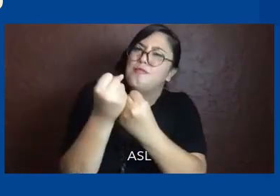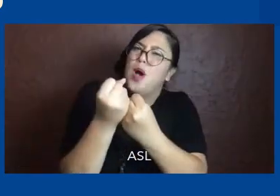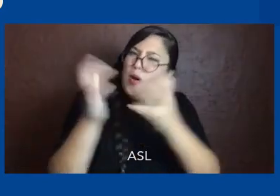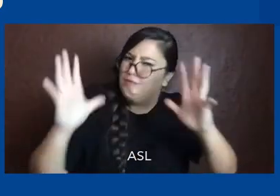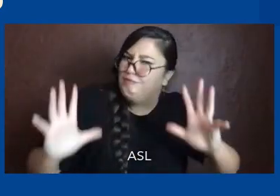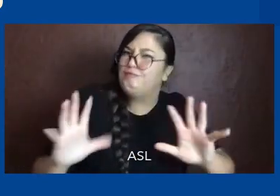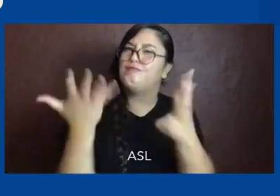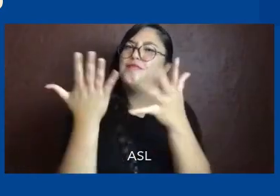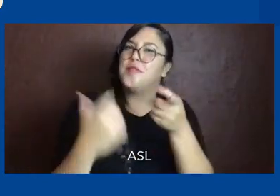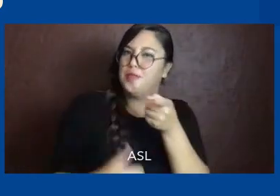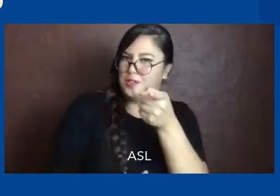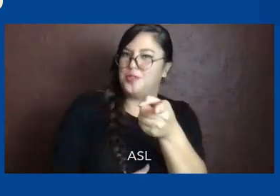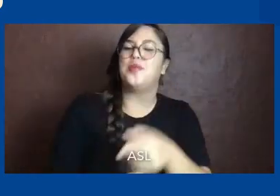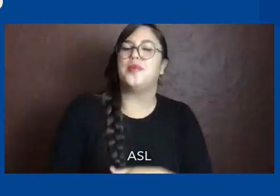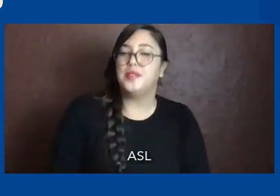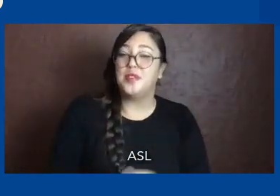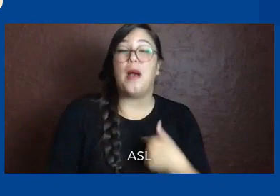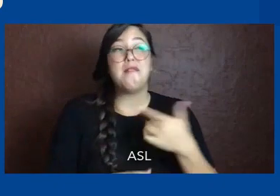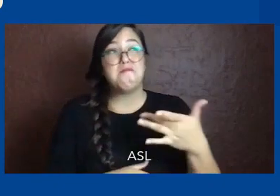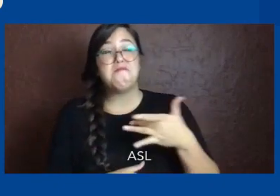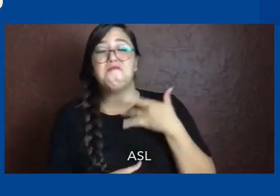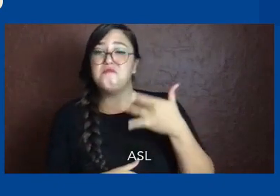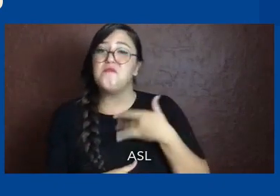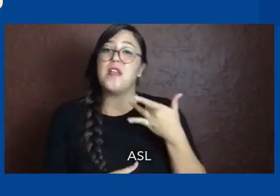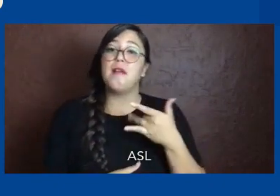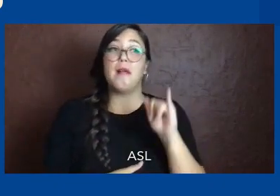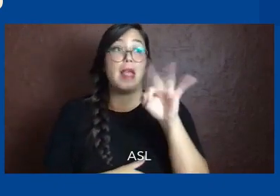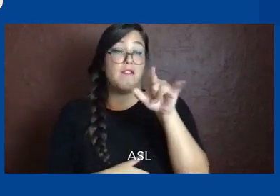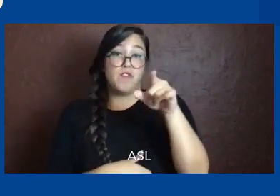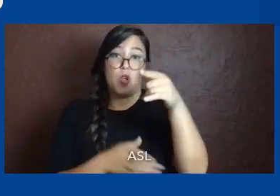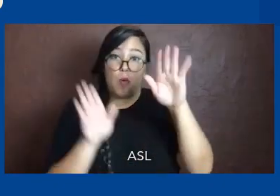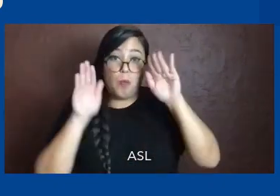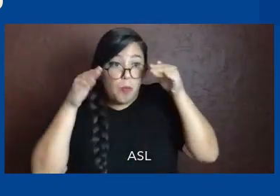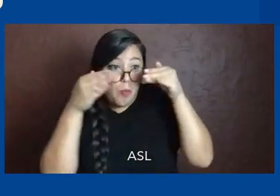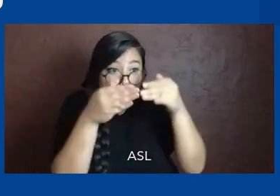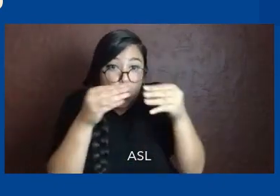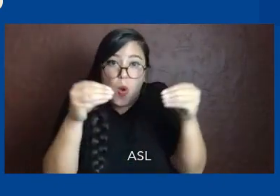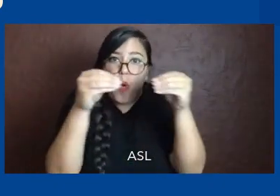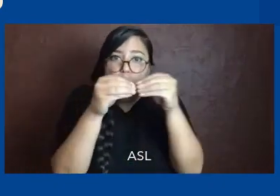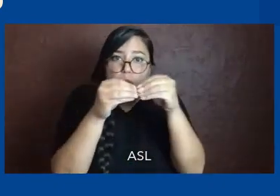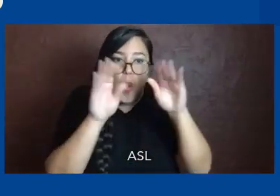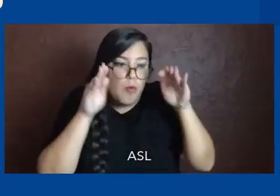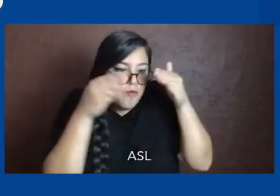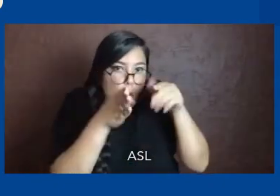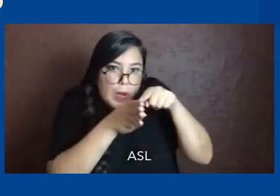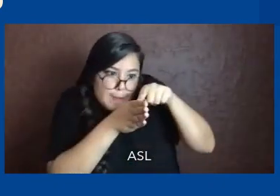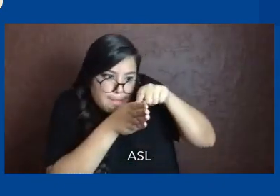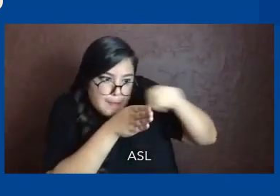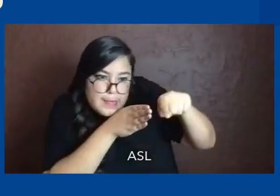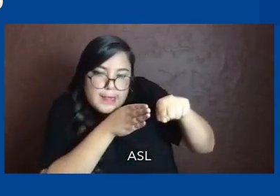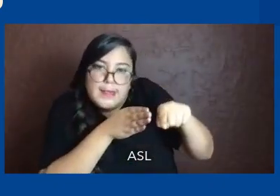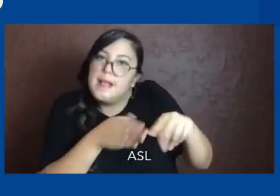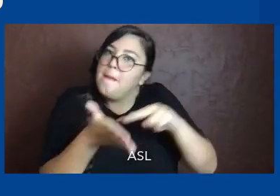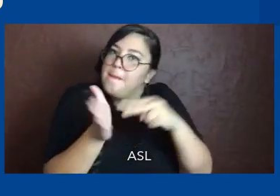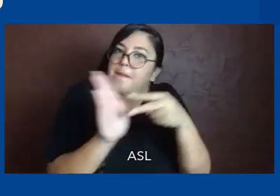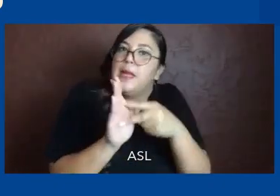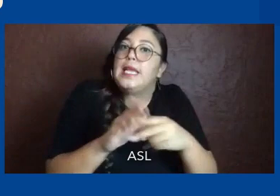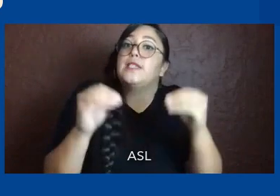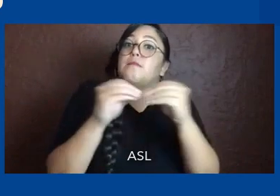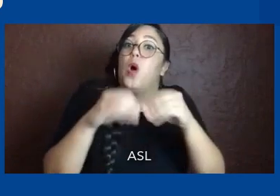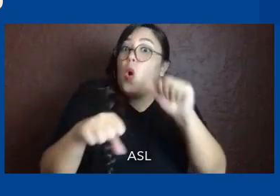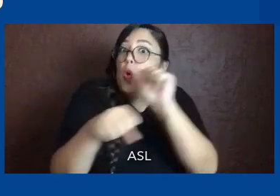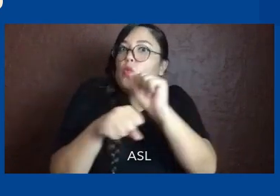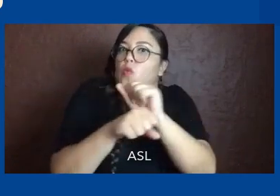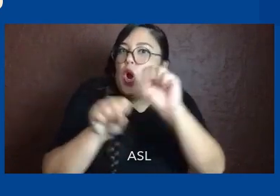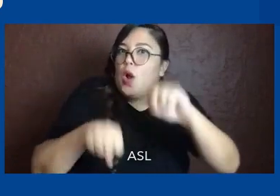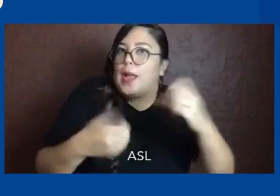like the more you specialize, the more work you get, ironically, which I didn't understand that when I was starting out, and I've learned that in the